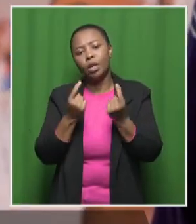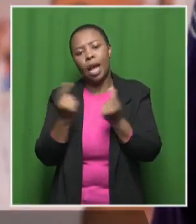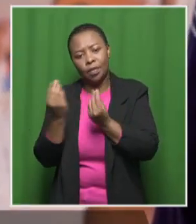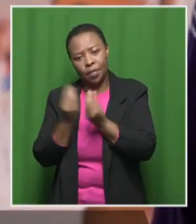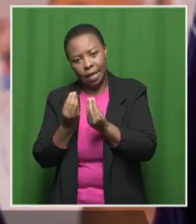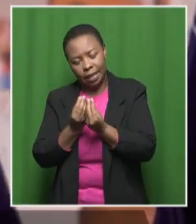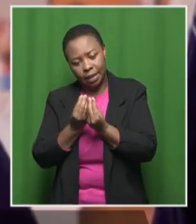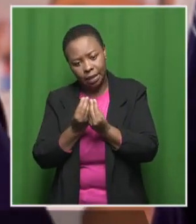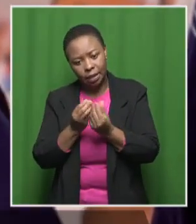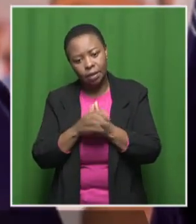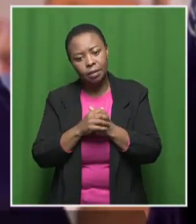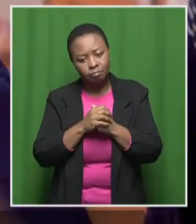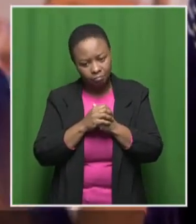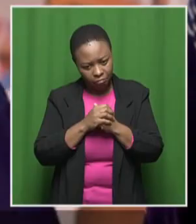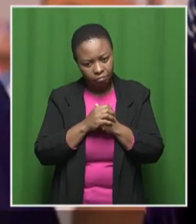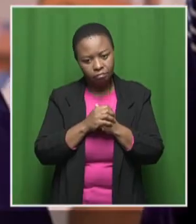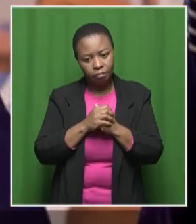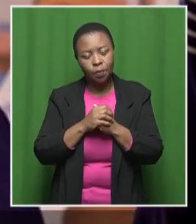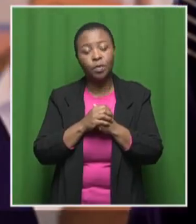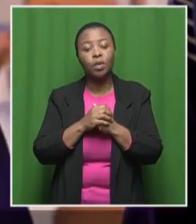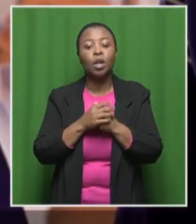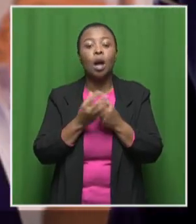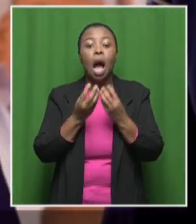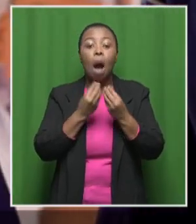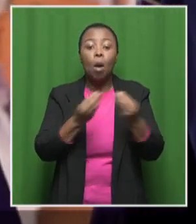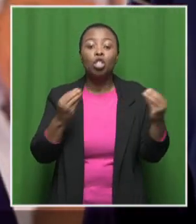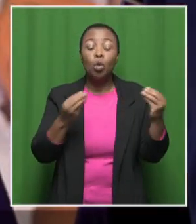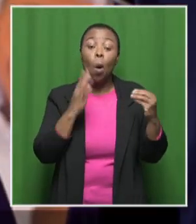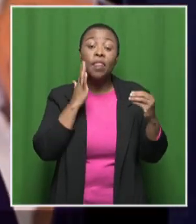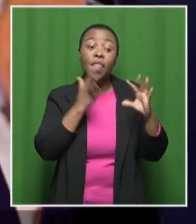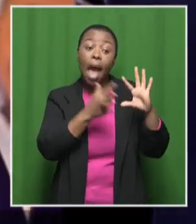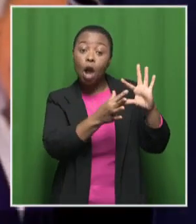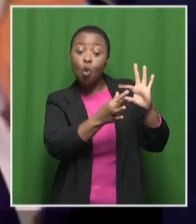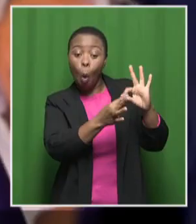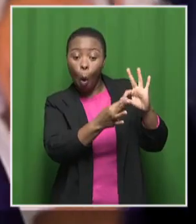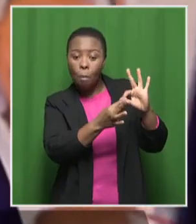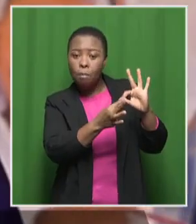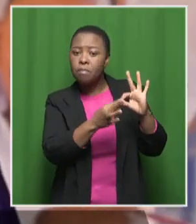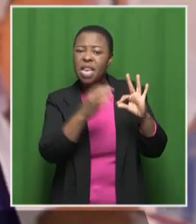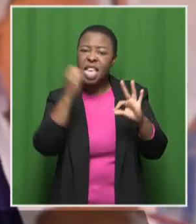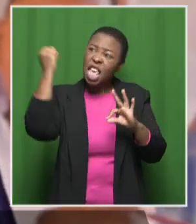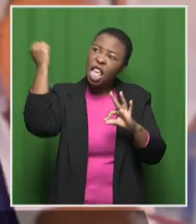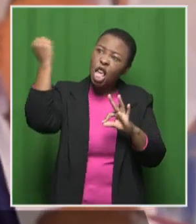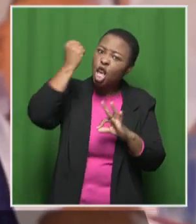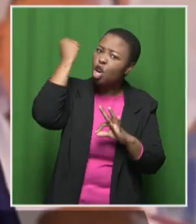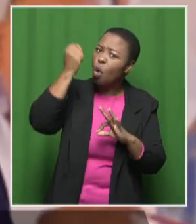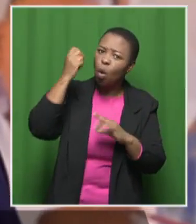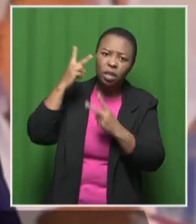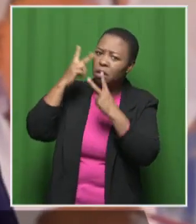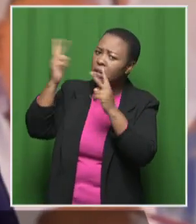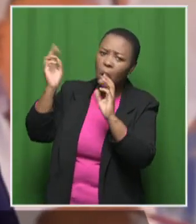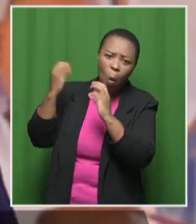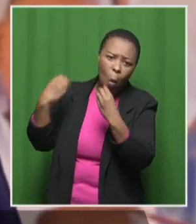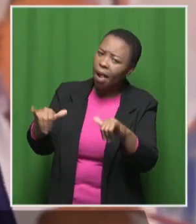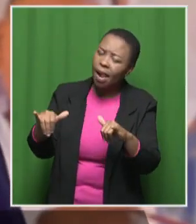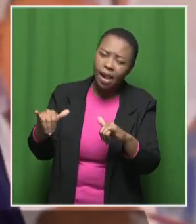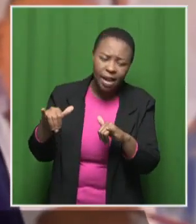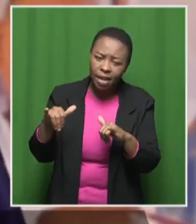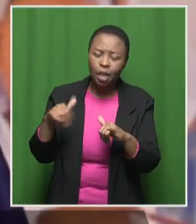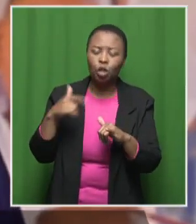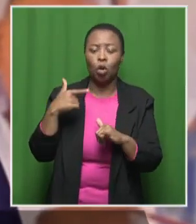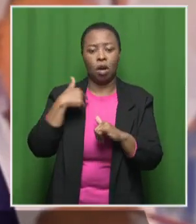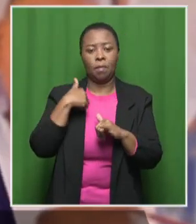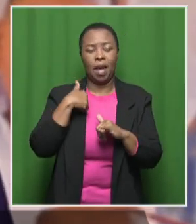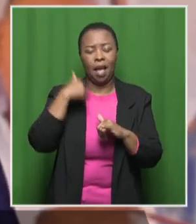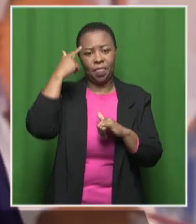children when they're at home, they do not see these heroes or whatever they need to see. And I think